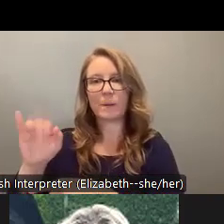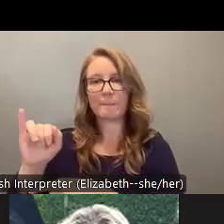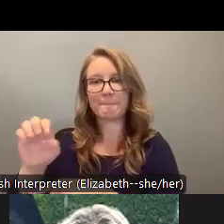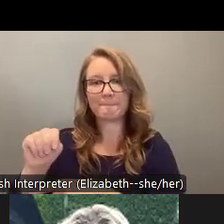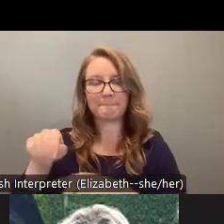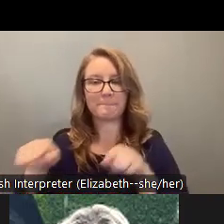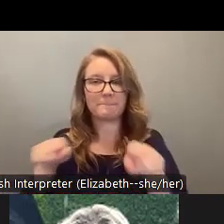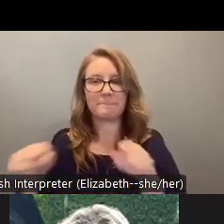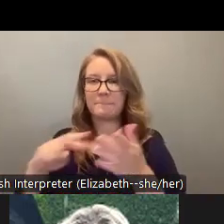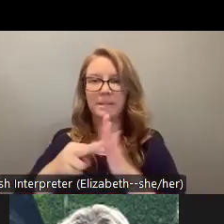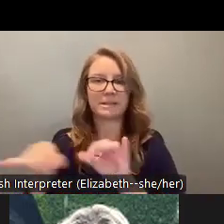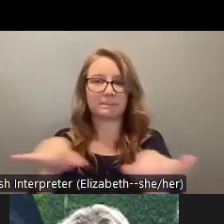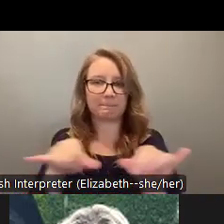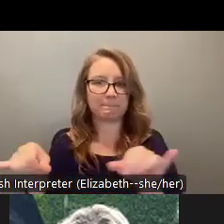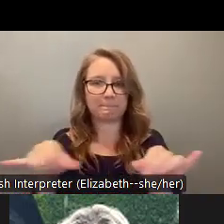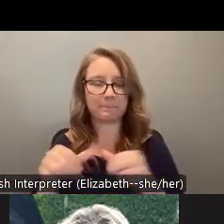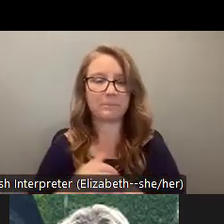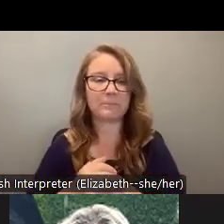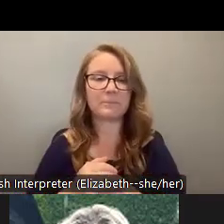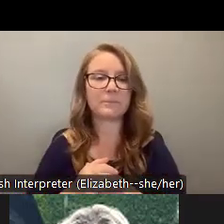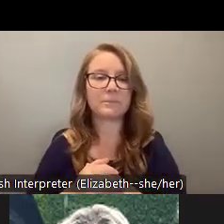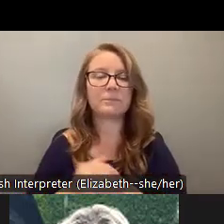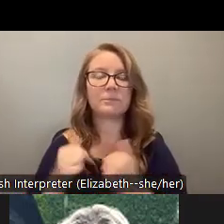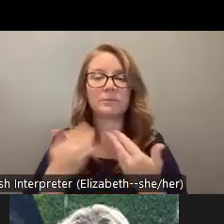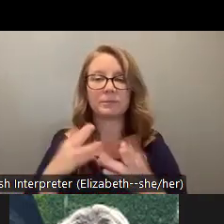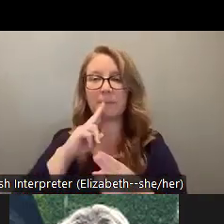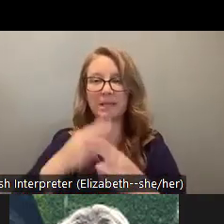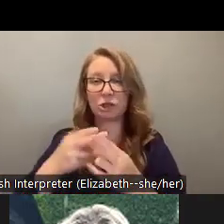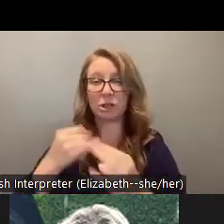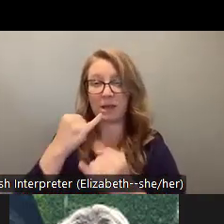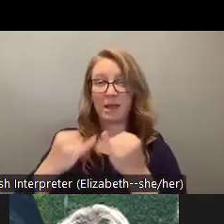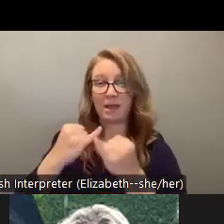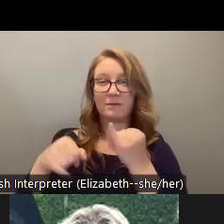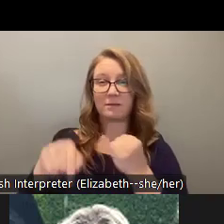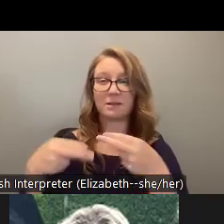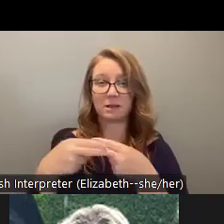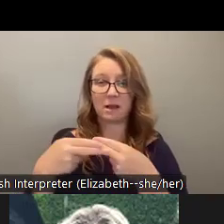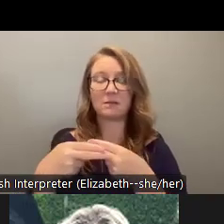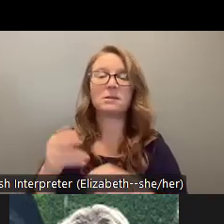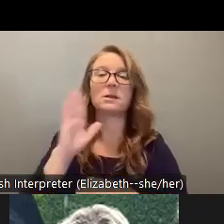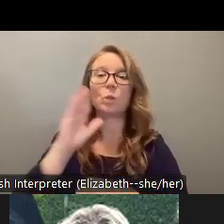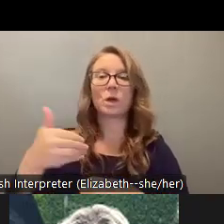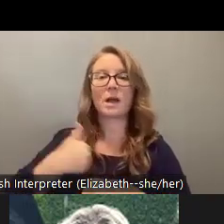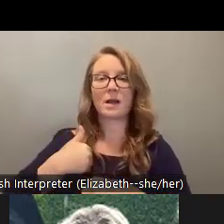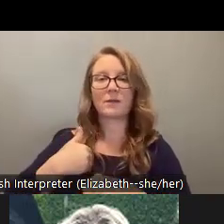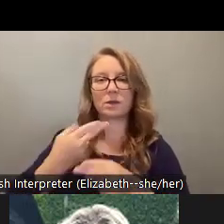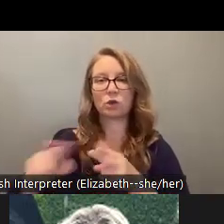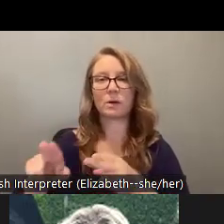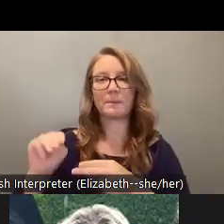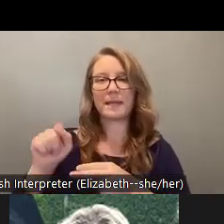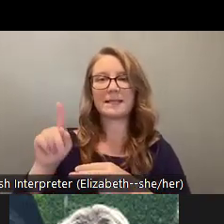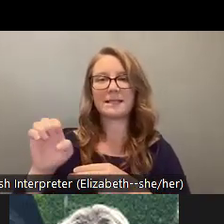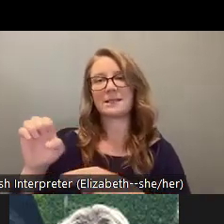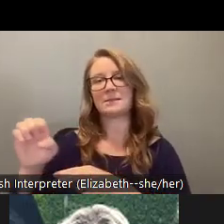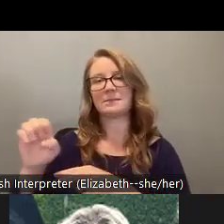this conversation is going. And then, as I mentioned, at the end of this slide deck, we will have a short Mentimeter survey